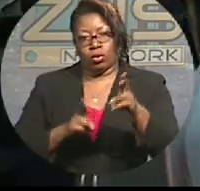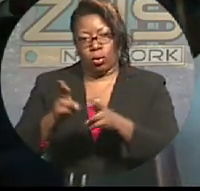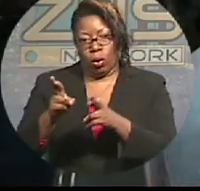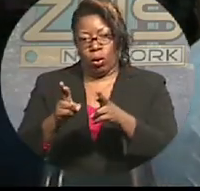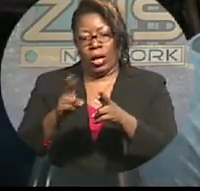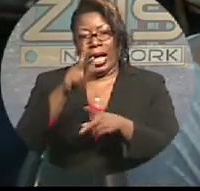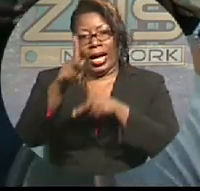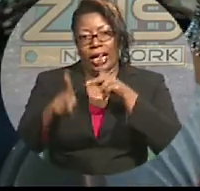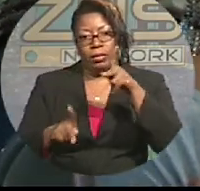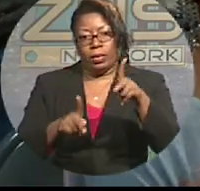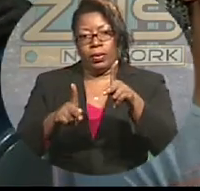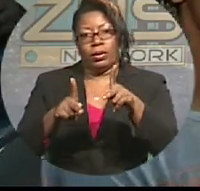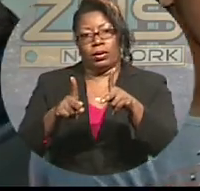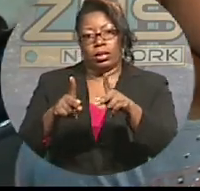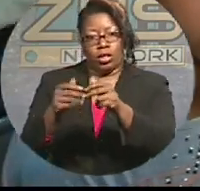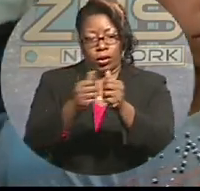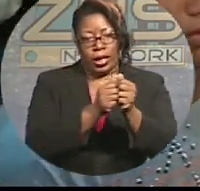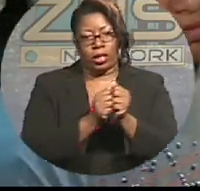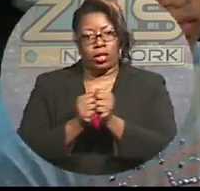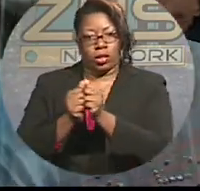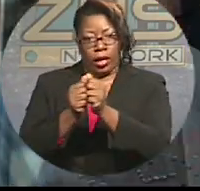to help tackle the problem.